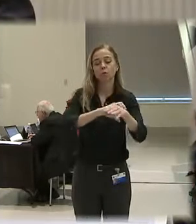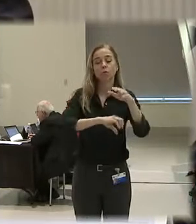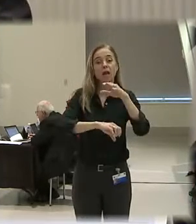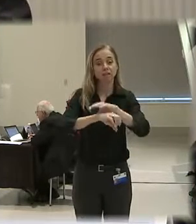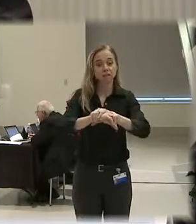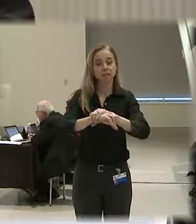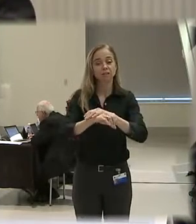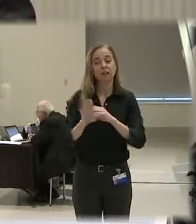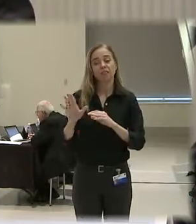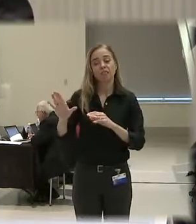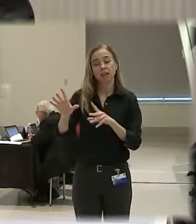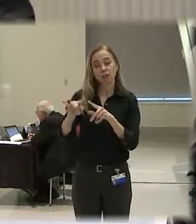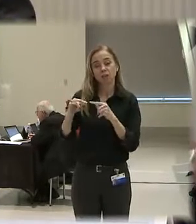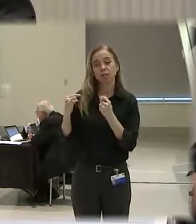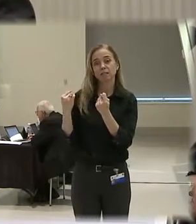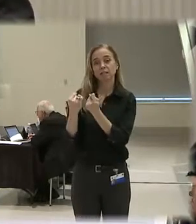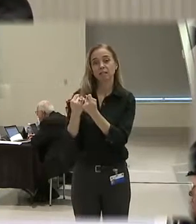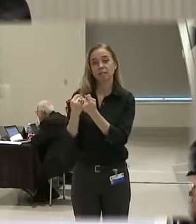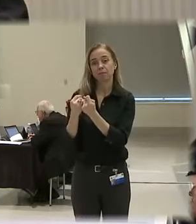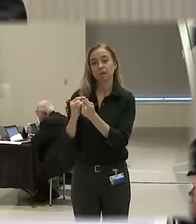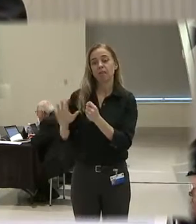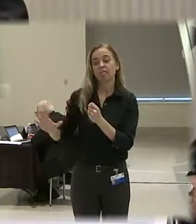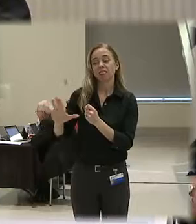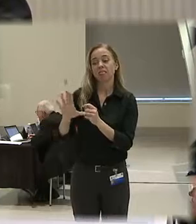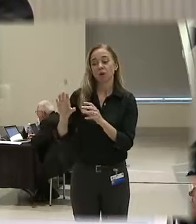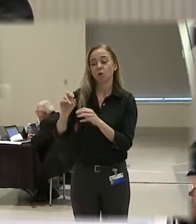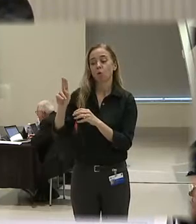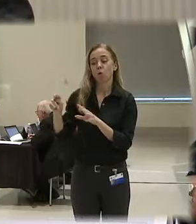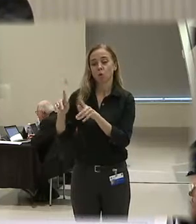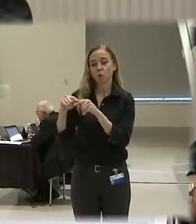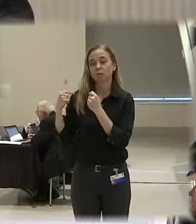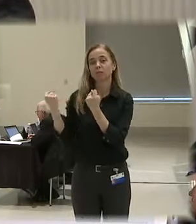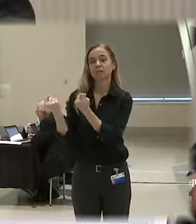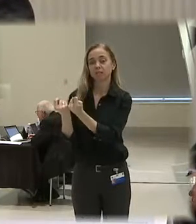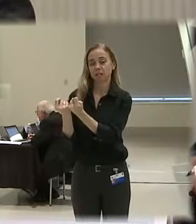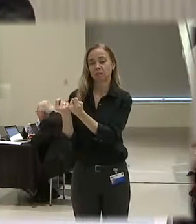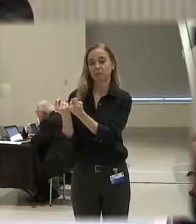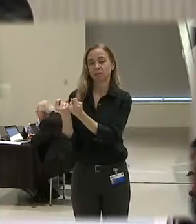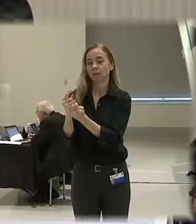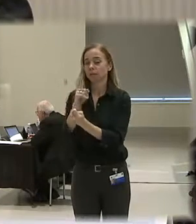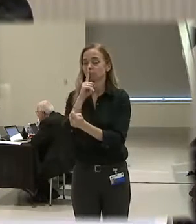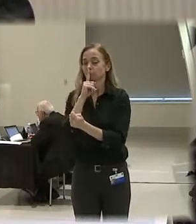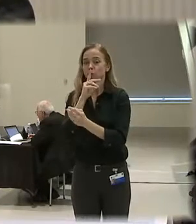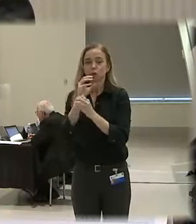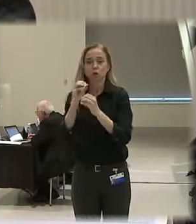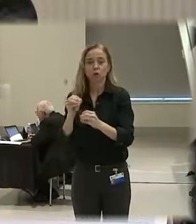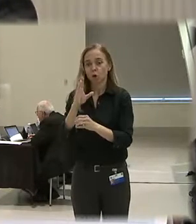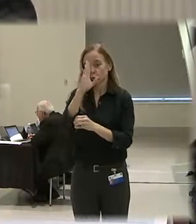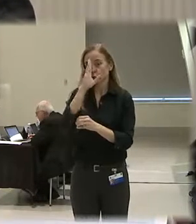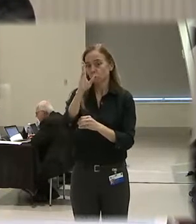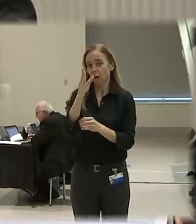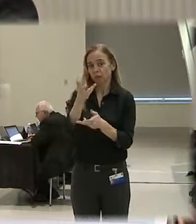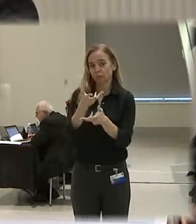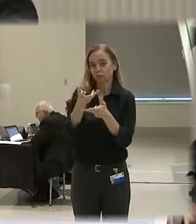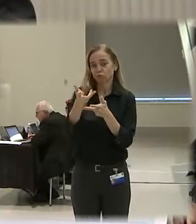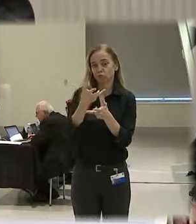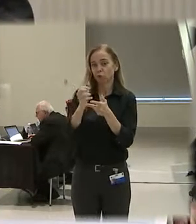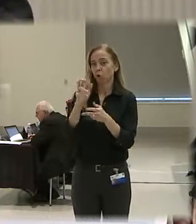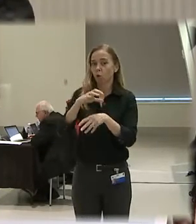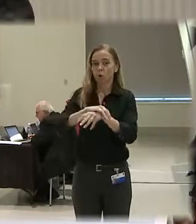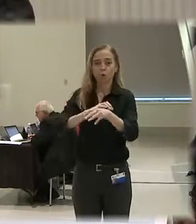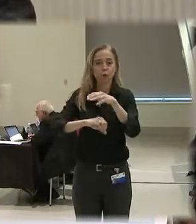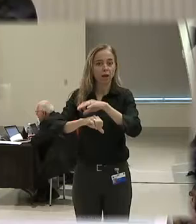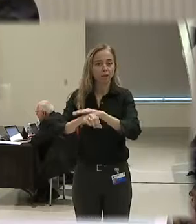undercover officer team are assigned their own arrest team. Undercover officers do not take any direct action or make arrests.